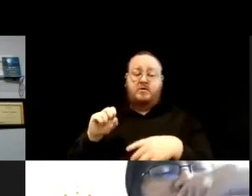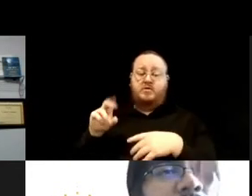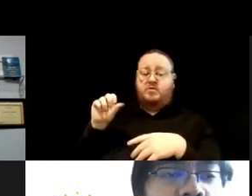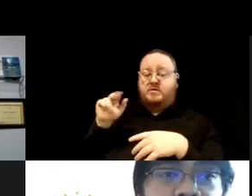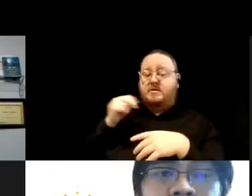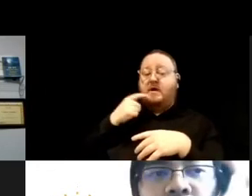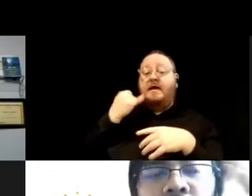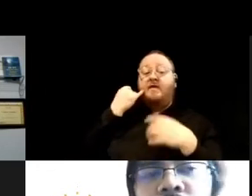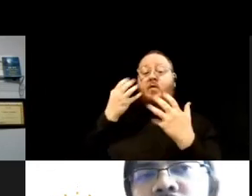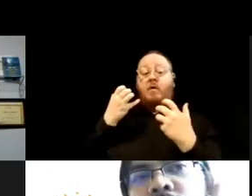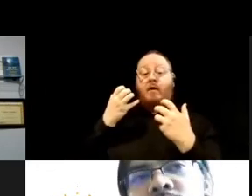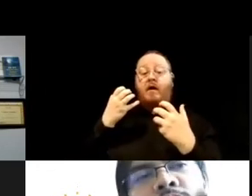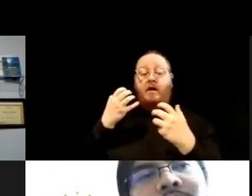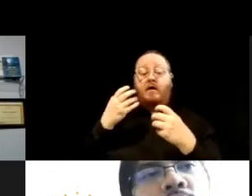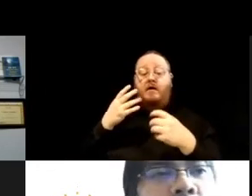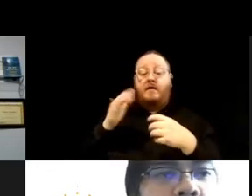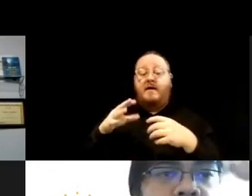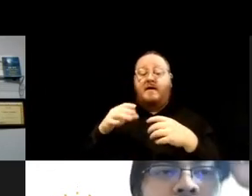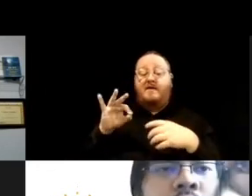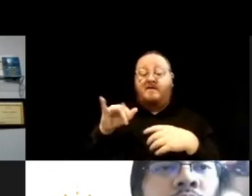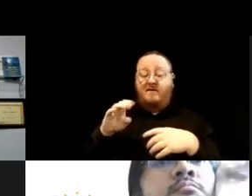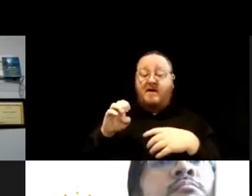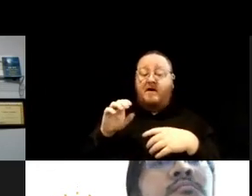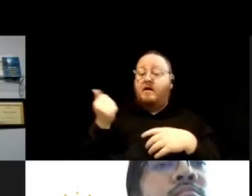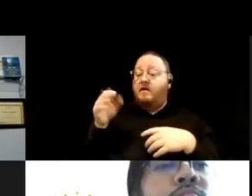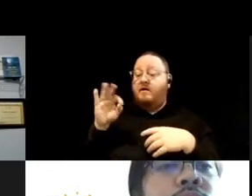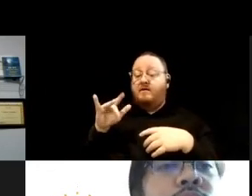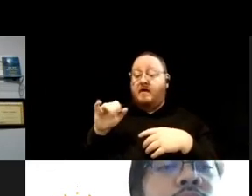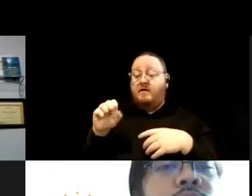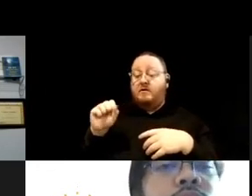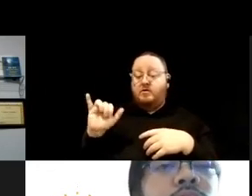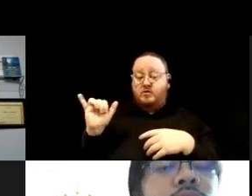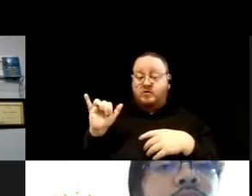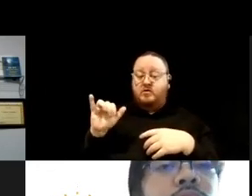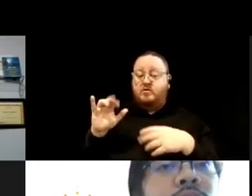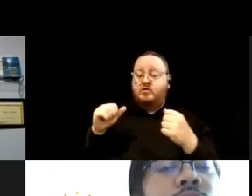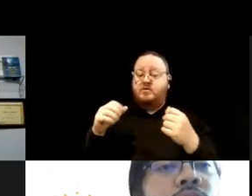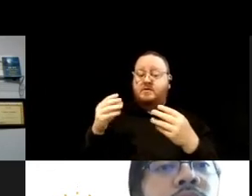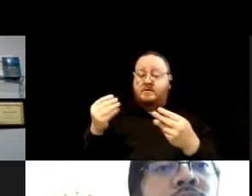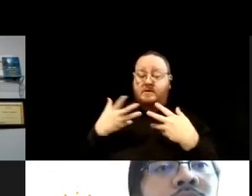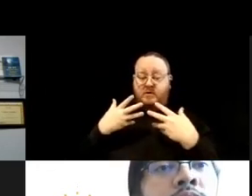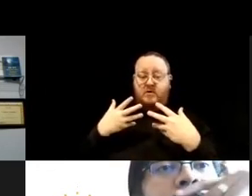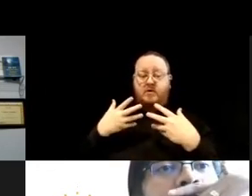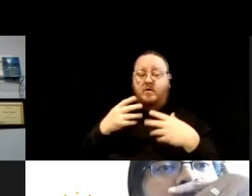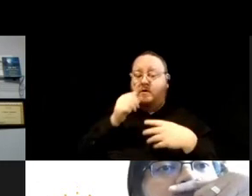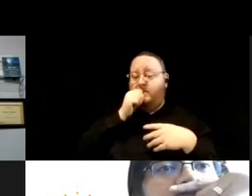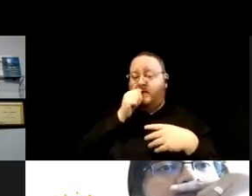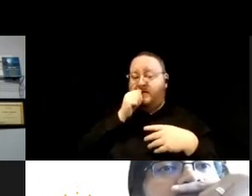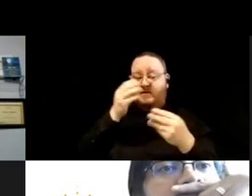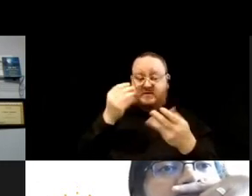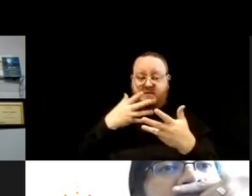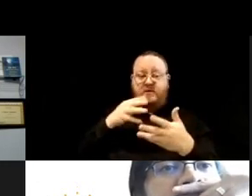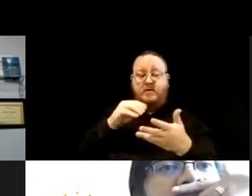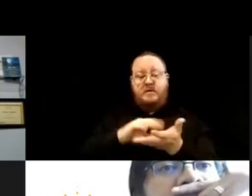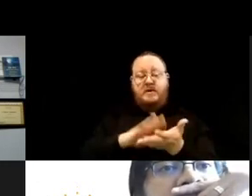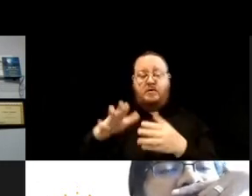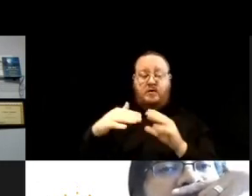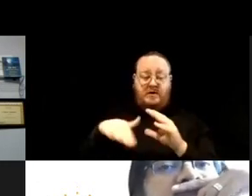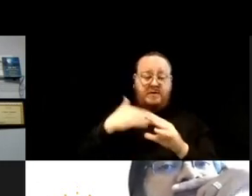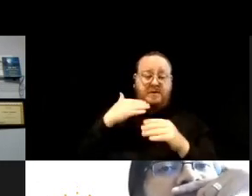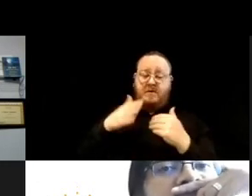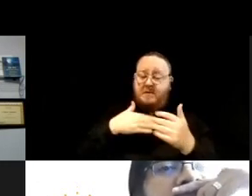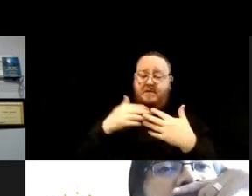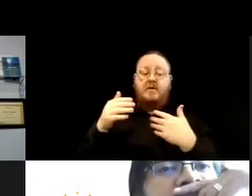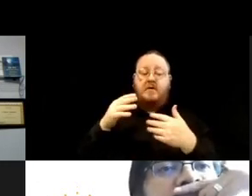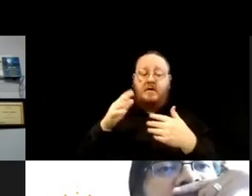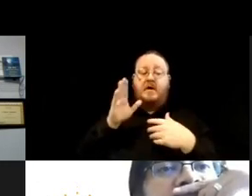and other files, just drop you can either send it to me privately or publicly, just put your email address in, and then